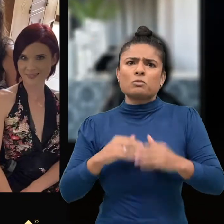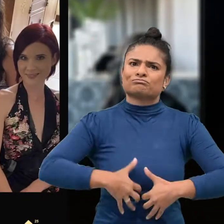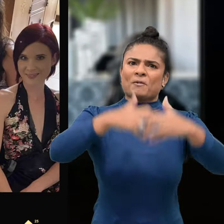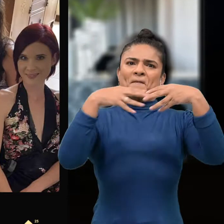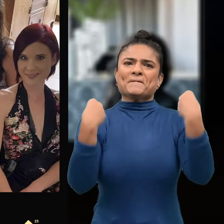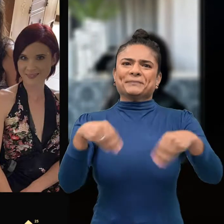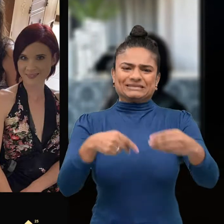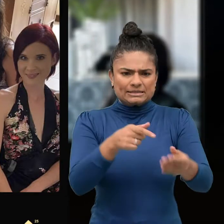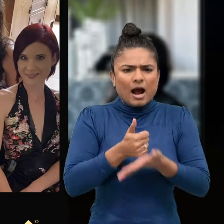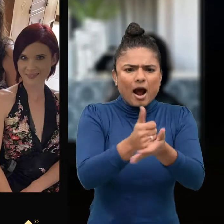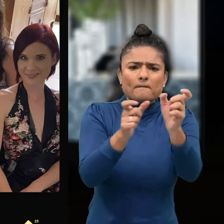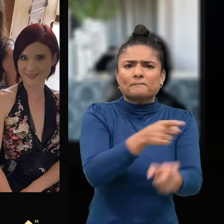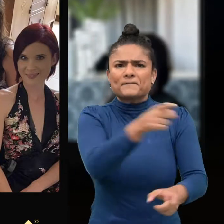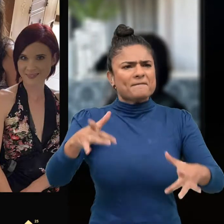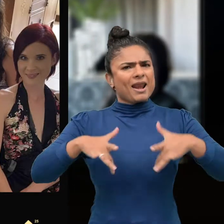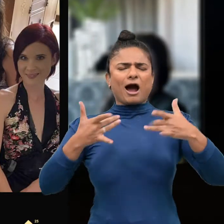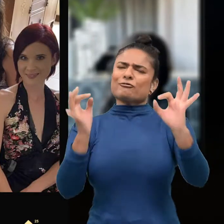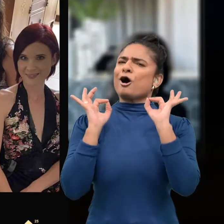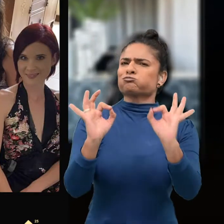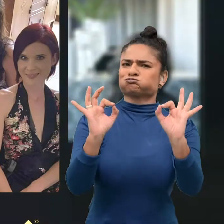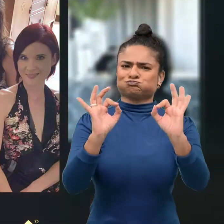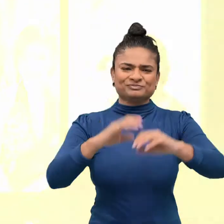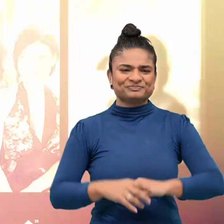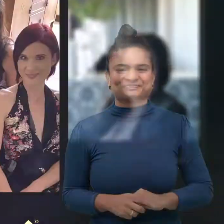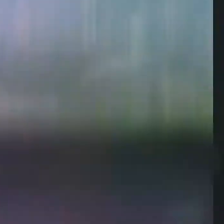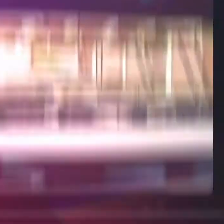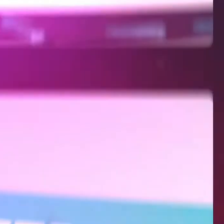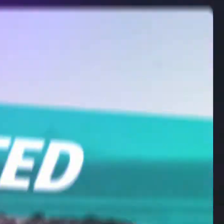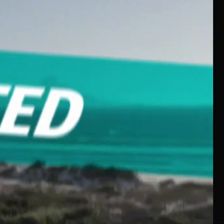have the ability to live life fabulously.